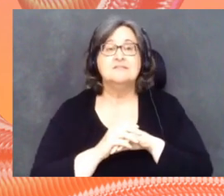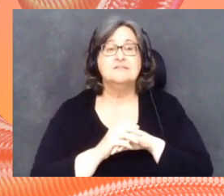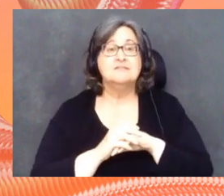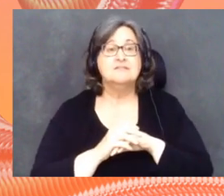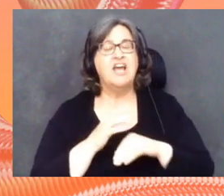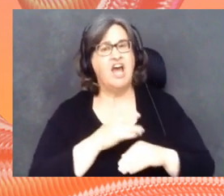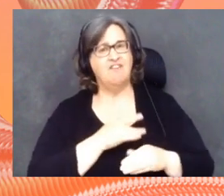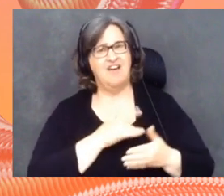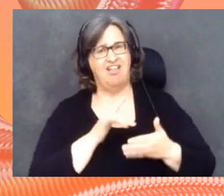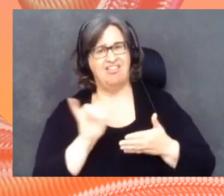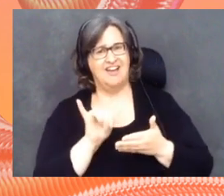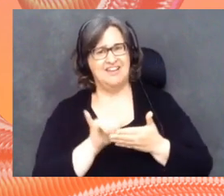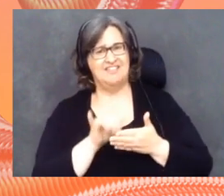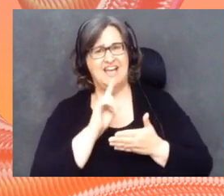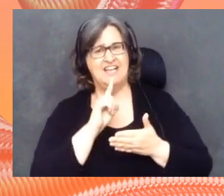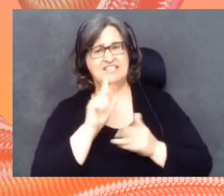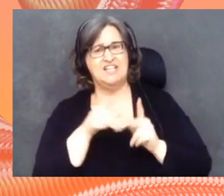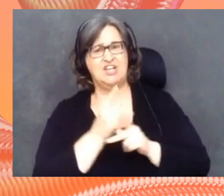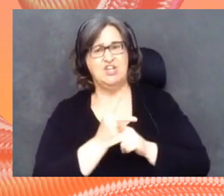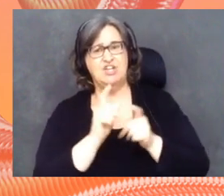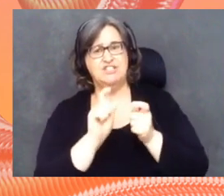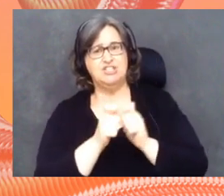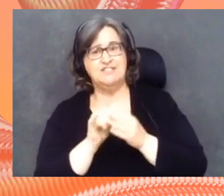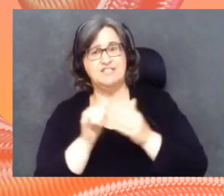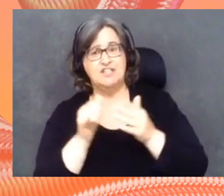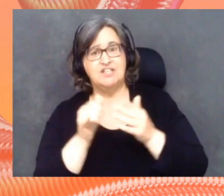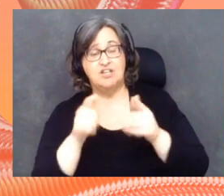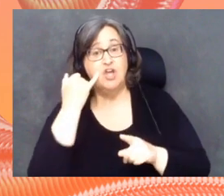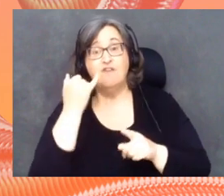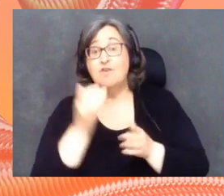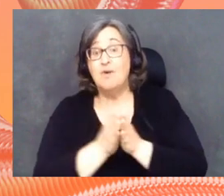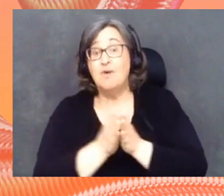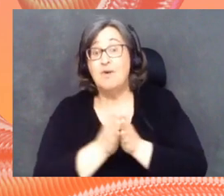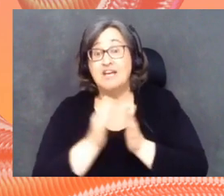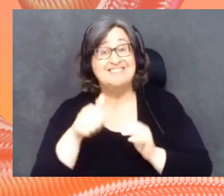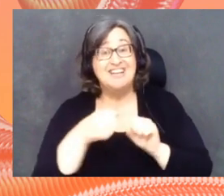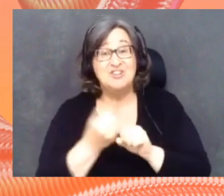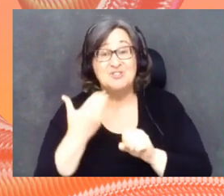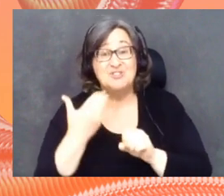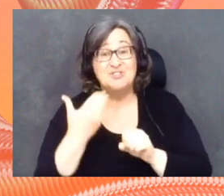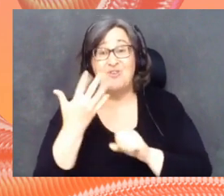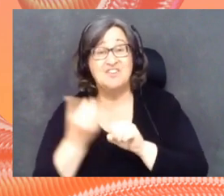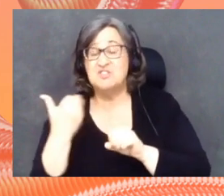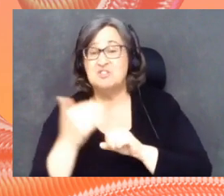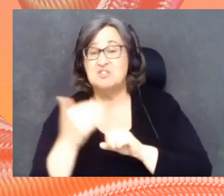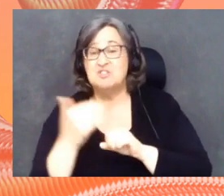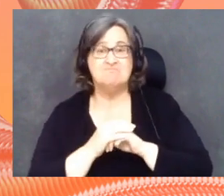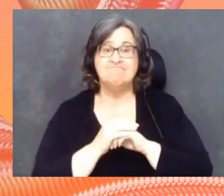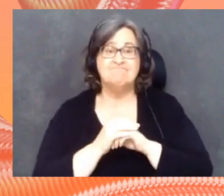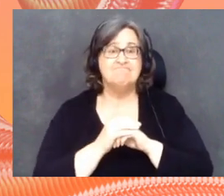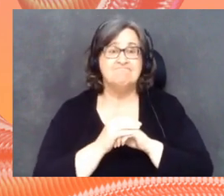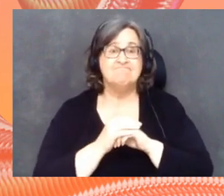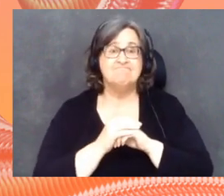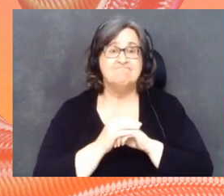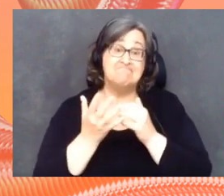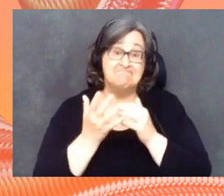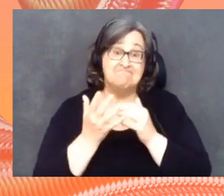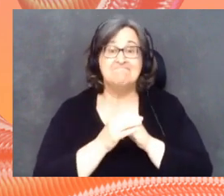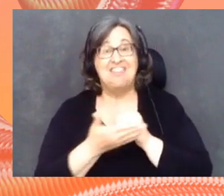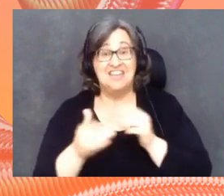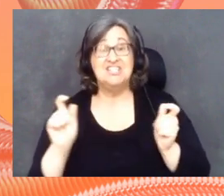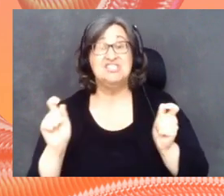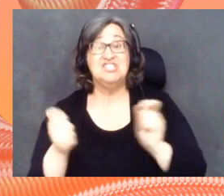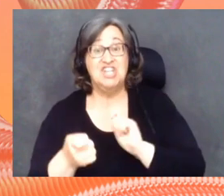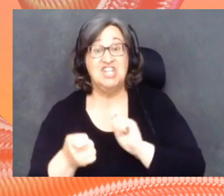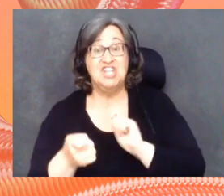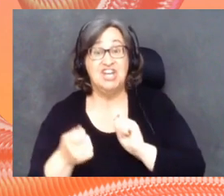it was like, this is the kind of change that happens. If you'd asked me 10 years ago, 5 years ago, I would have been like, meh. So things change. We're